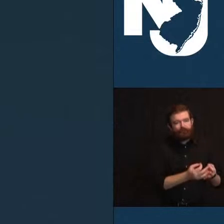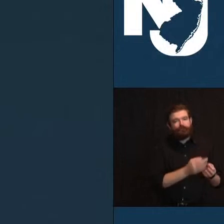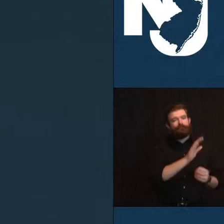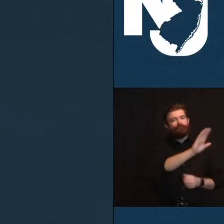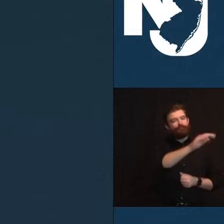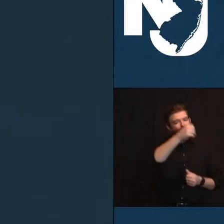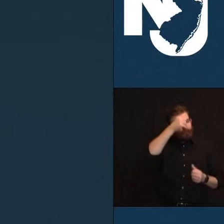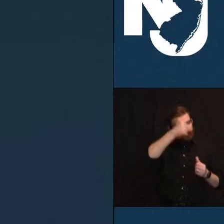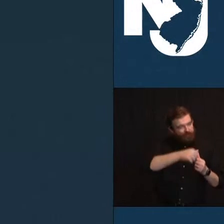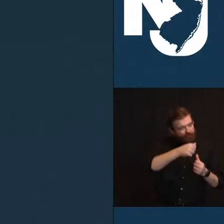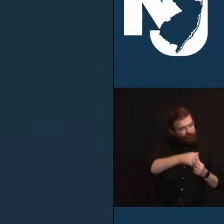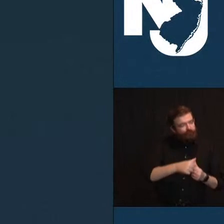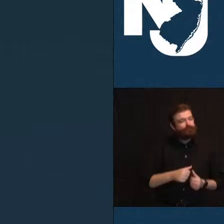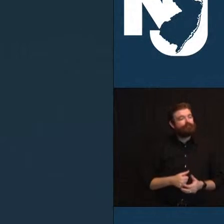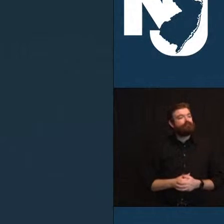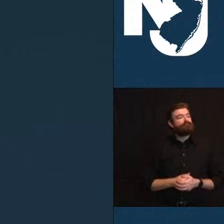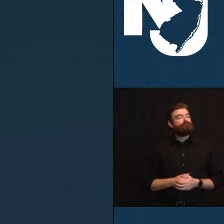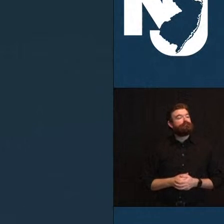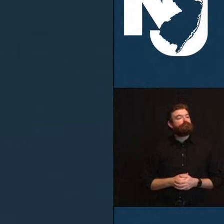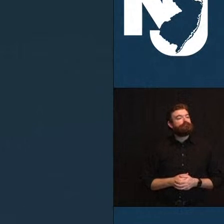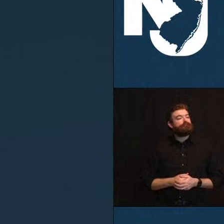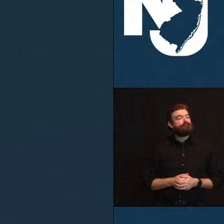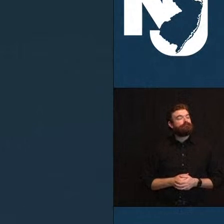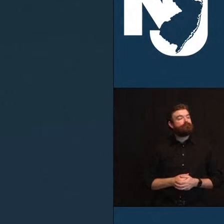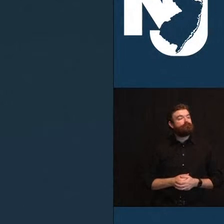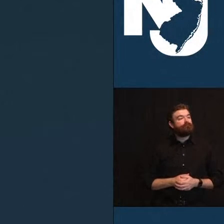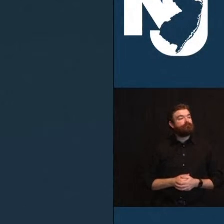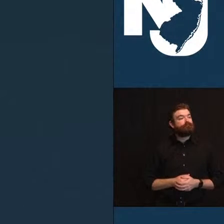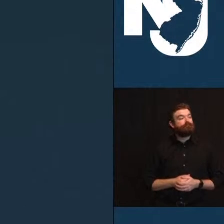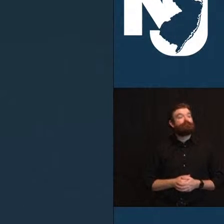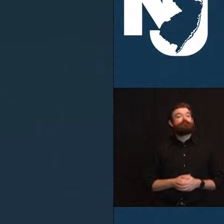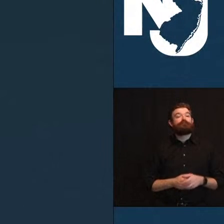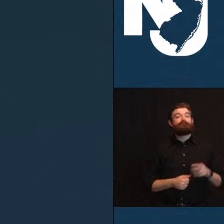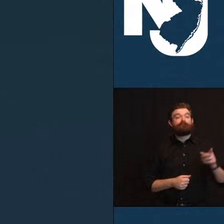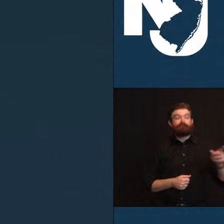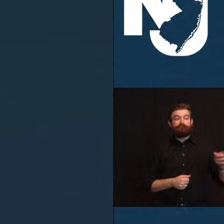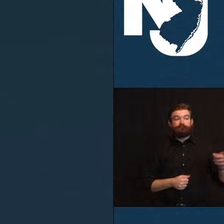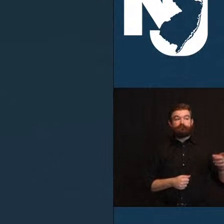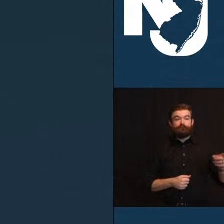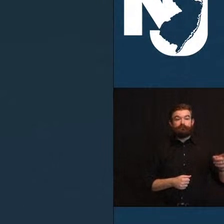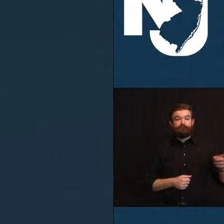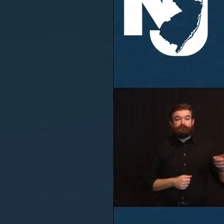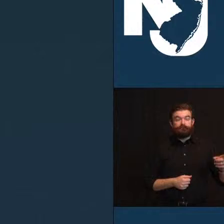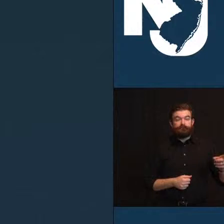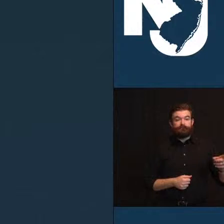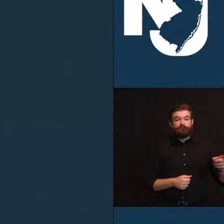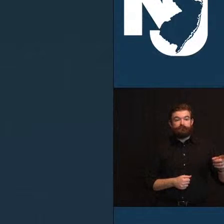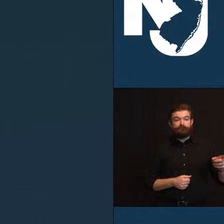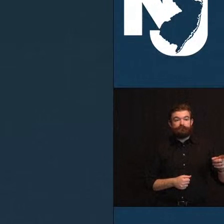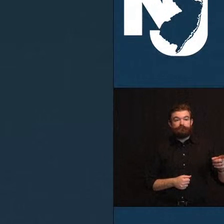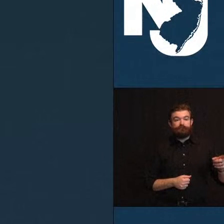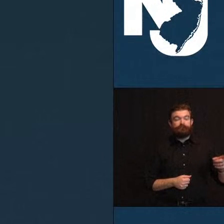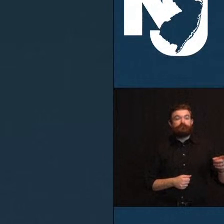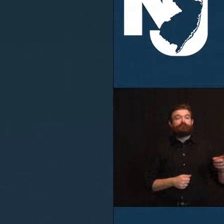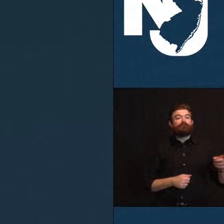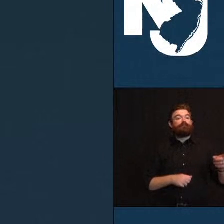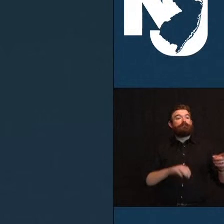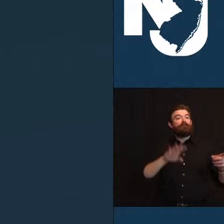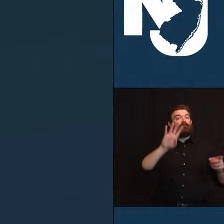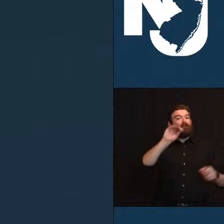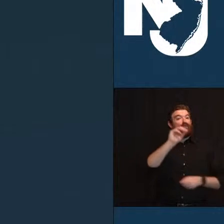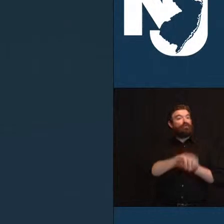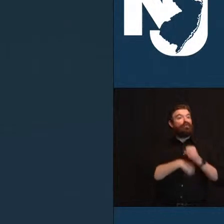Next up, we remember another who served our state for 4 decades. Look at that, huh? As a member of the New Jersey Department of Transportation